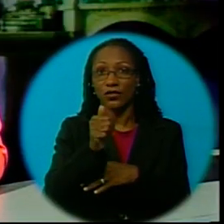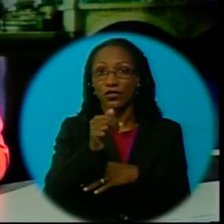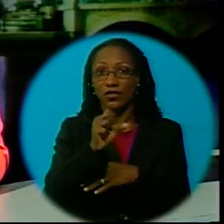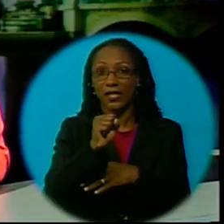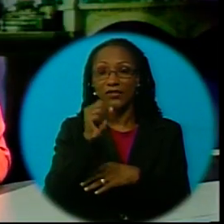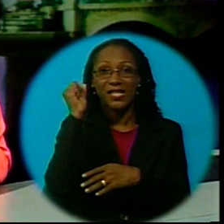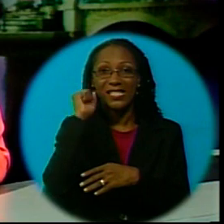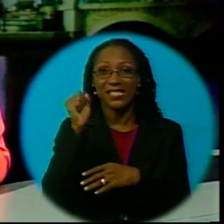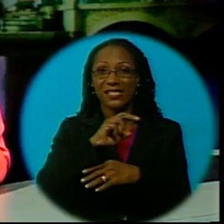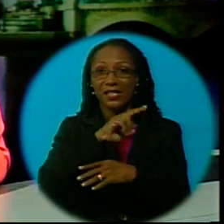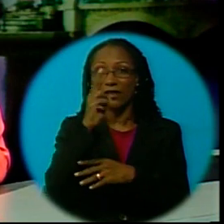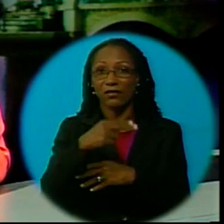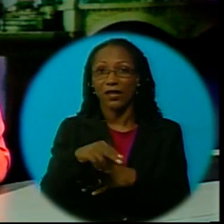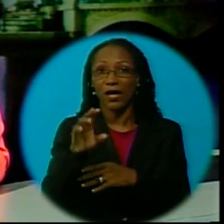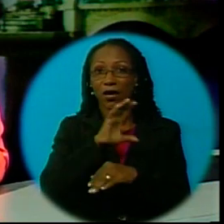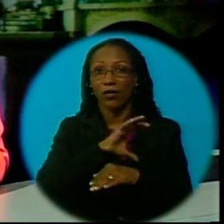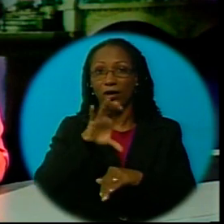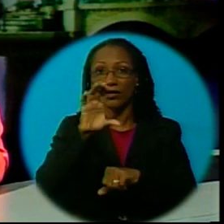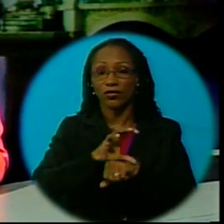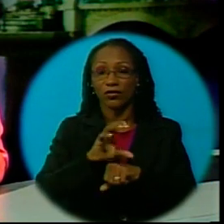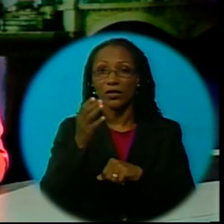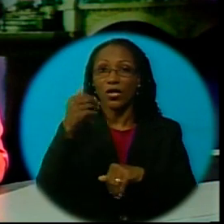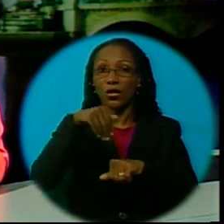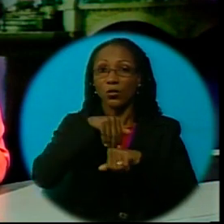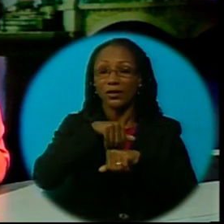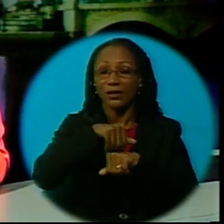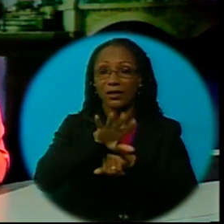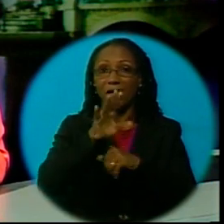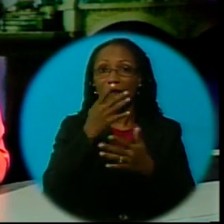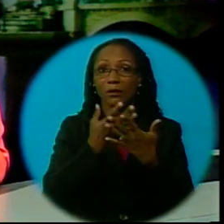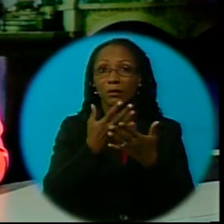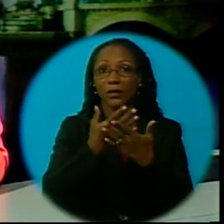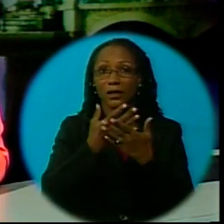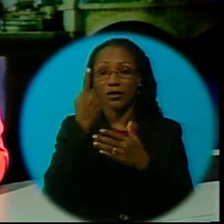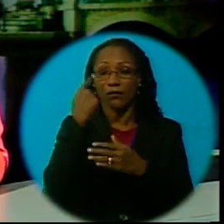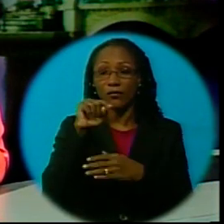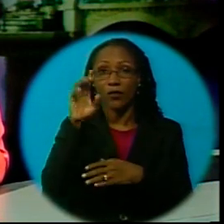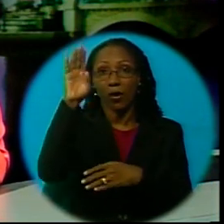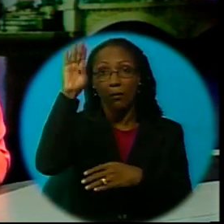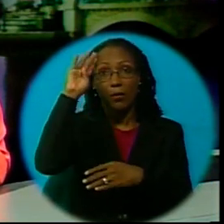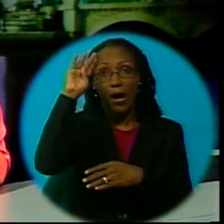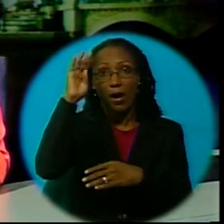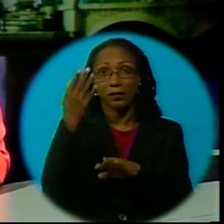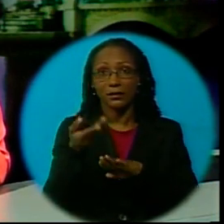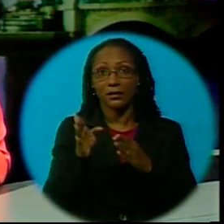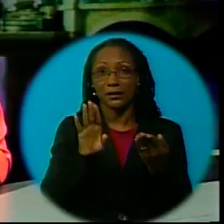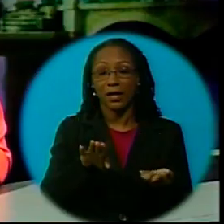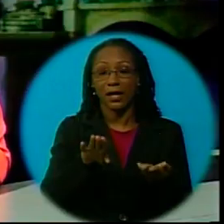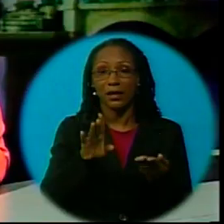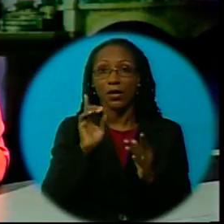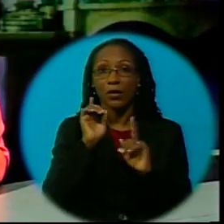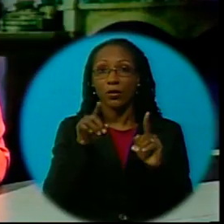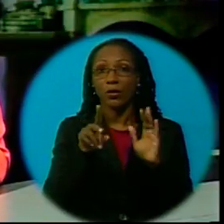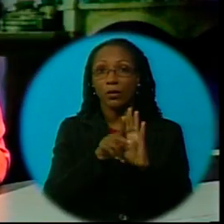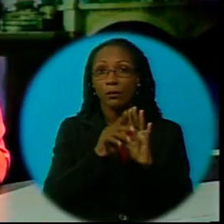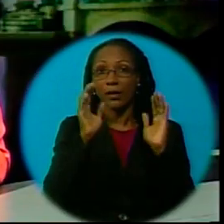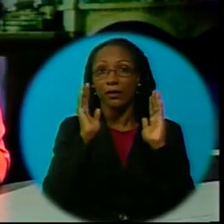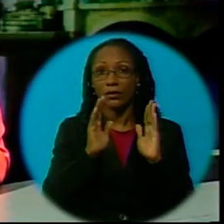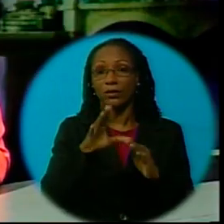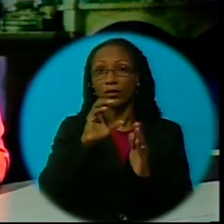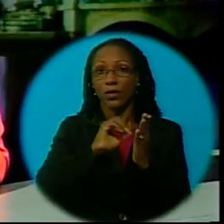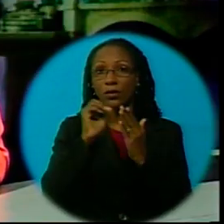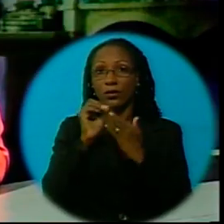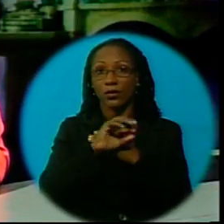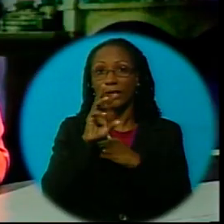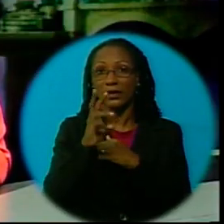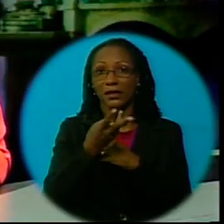Christchurch, was remanded to prison in relation to Brown's death. He will return to court on October 6th. We'll have more news ahead